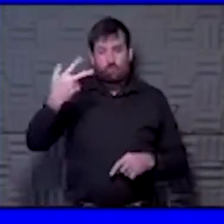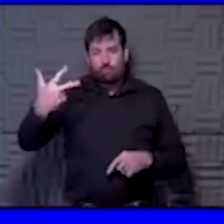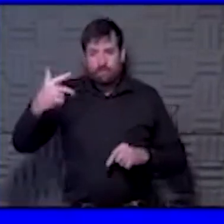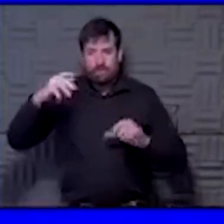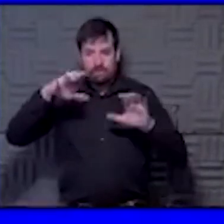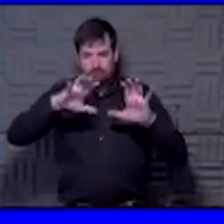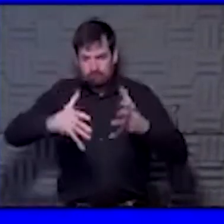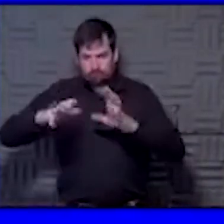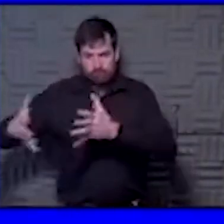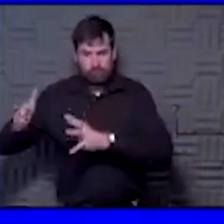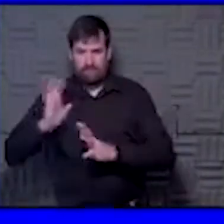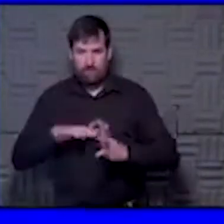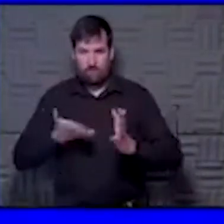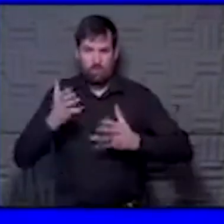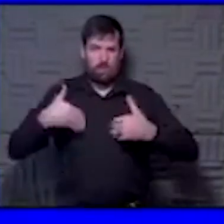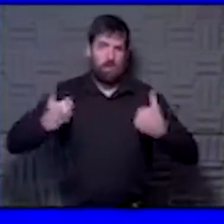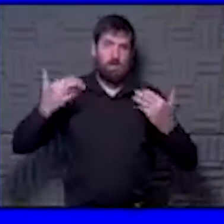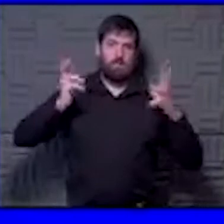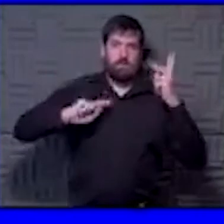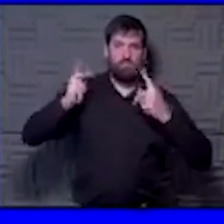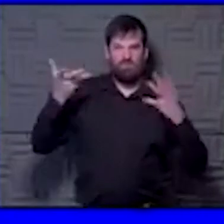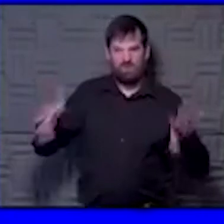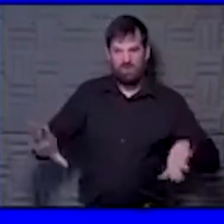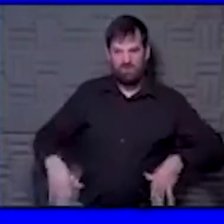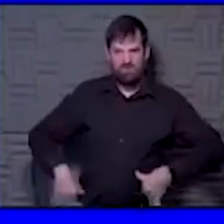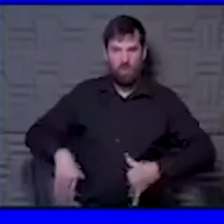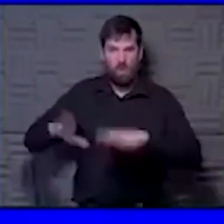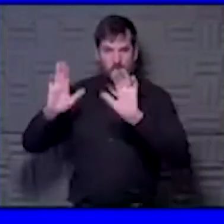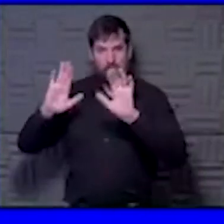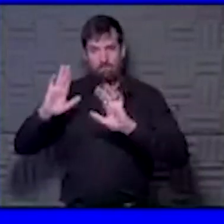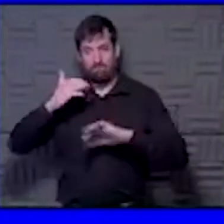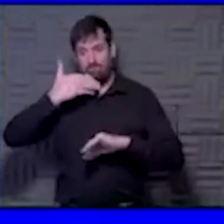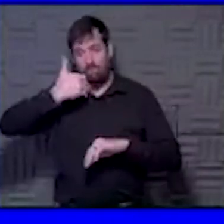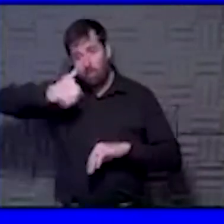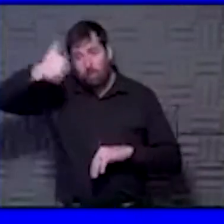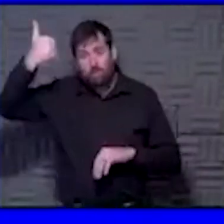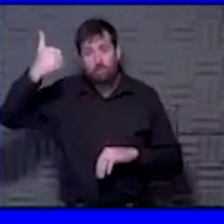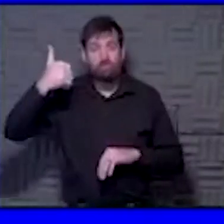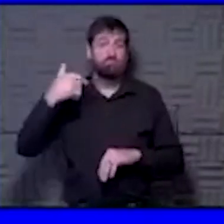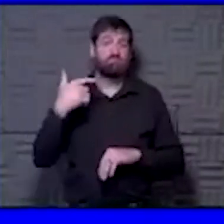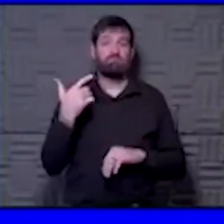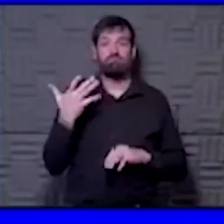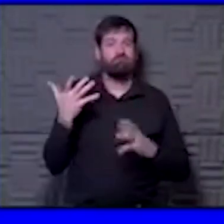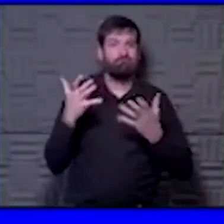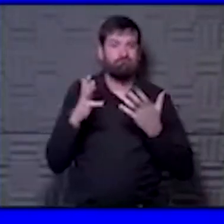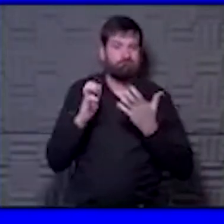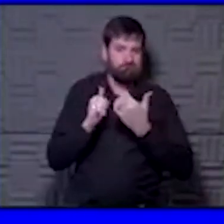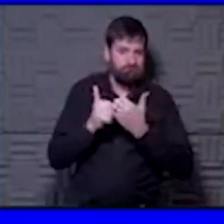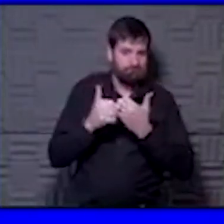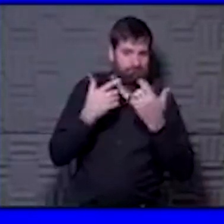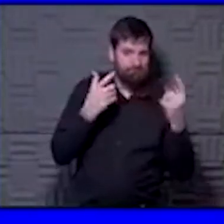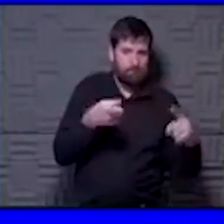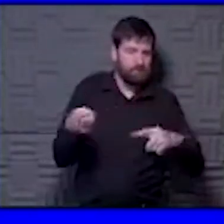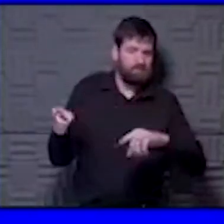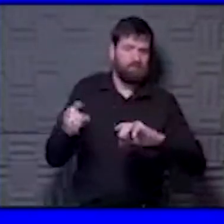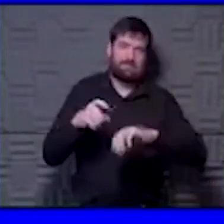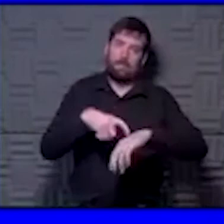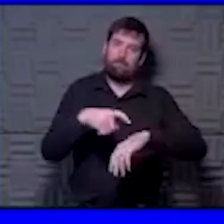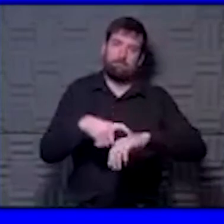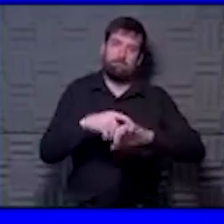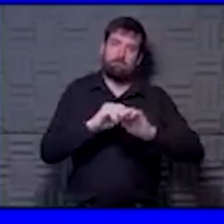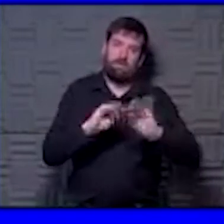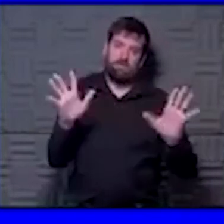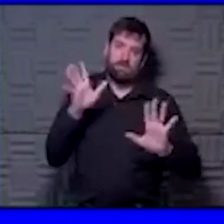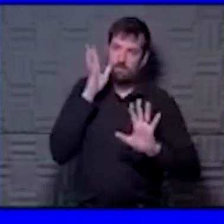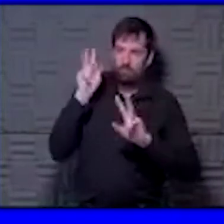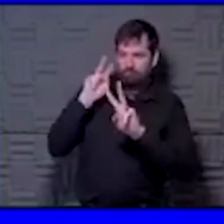our young people who have grown up with this now are older? We don't know how that will happen through time. Obviously, we'll be watching